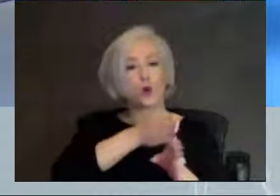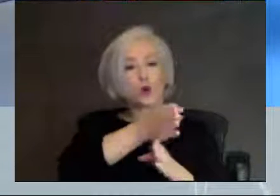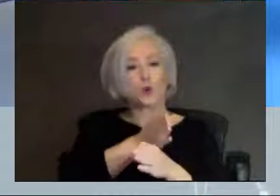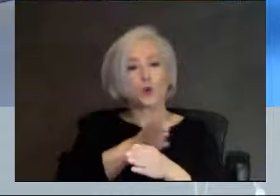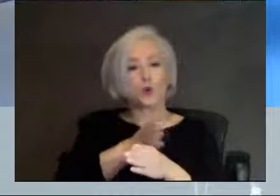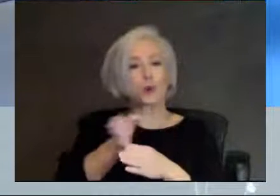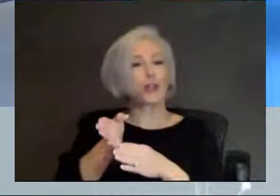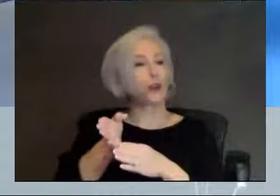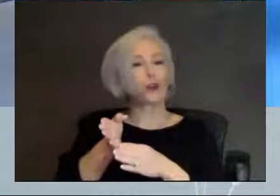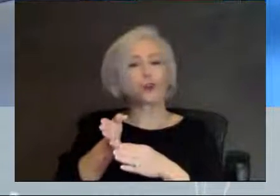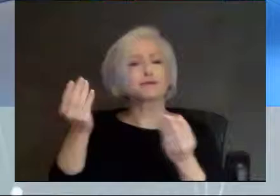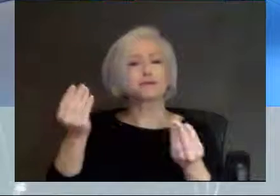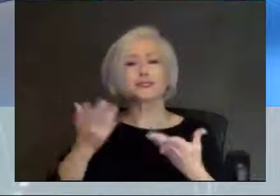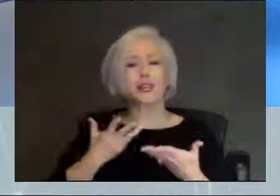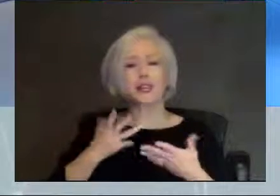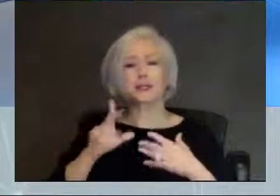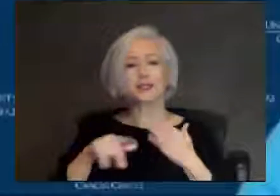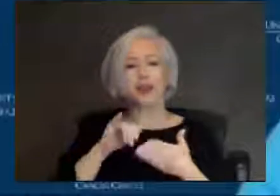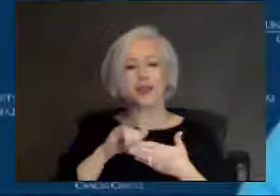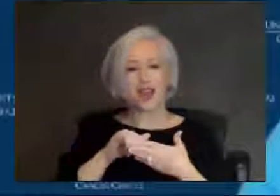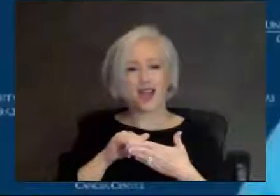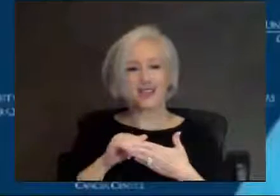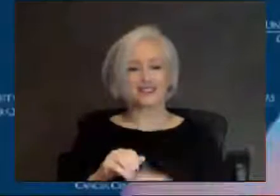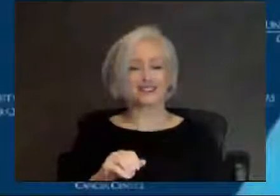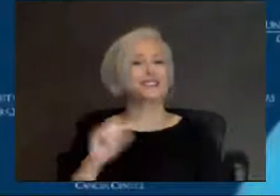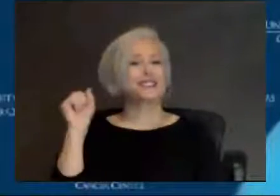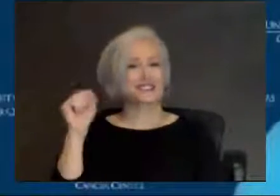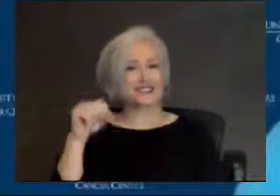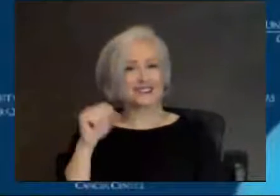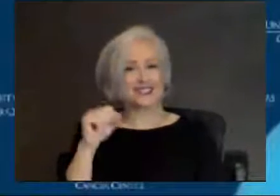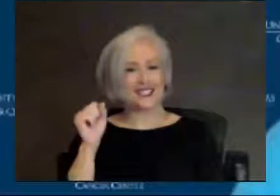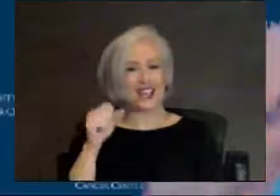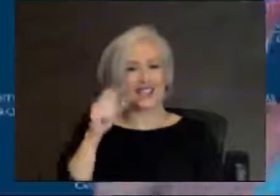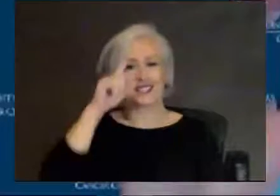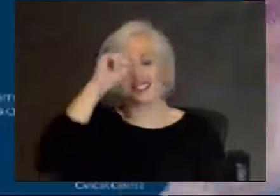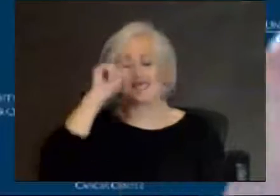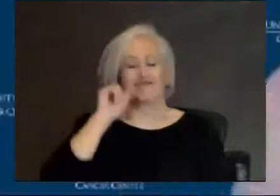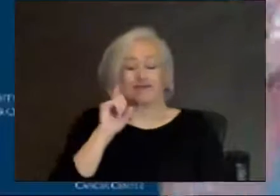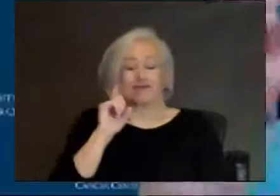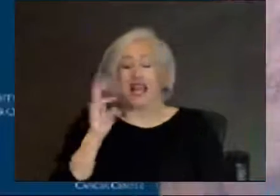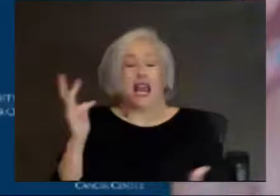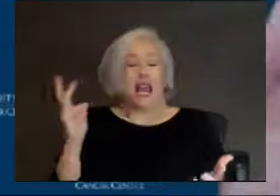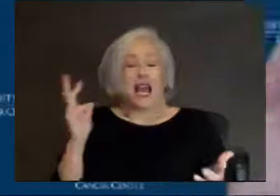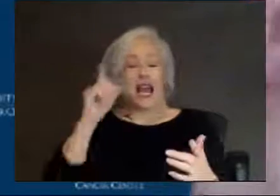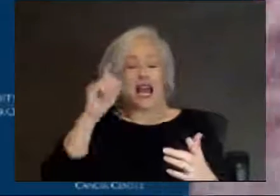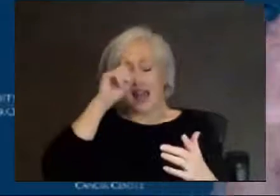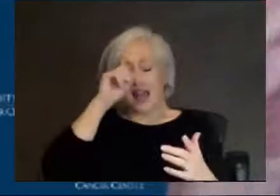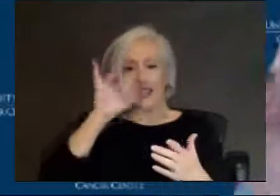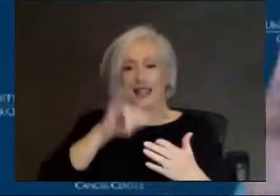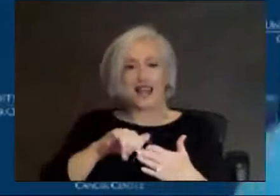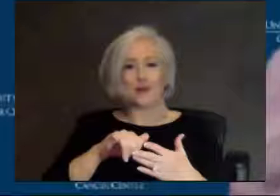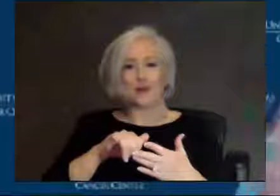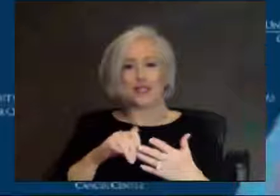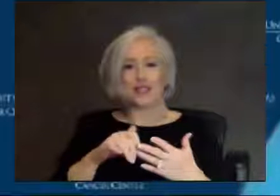about that. It did. It actually changed. I think of it as like the 3 table legs or